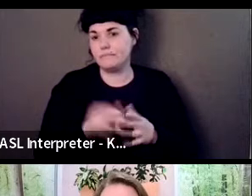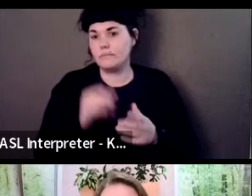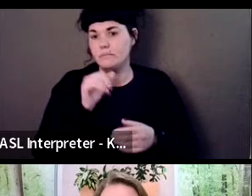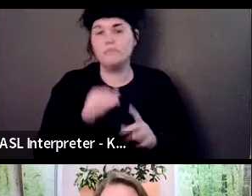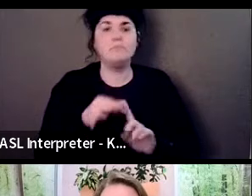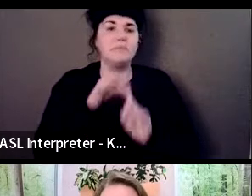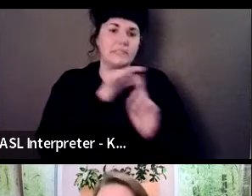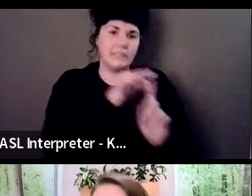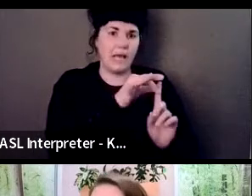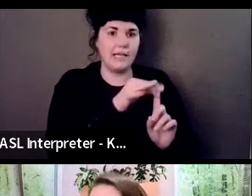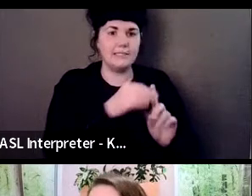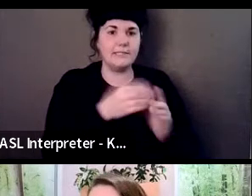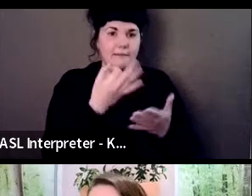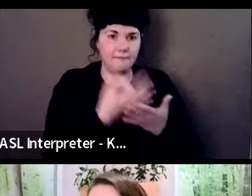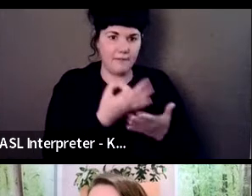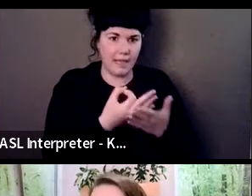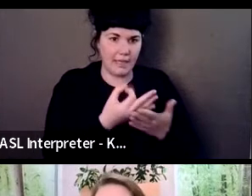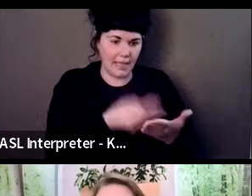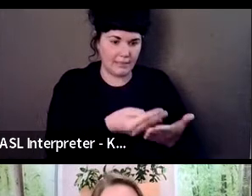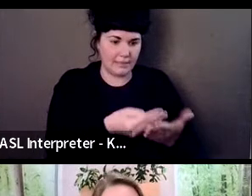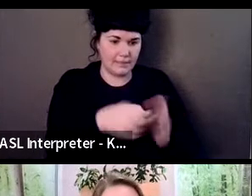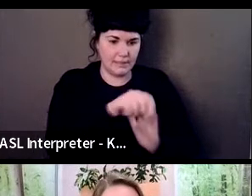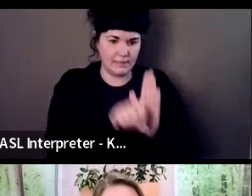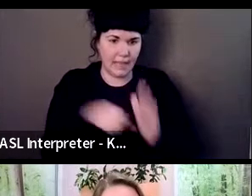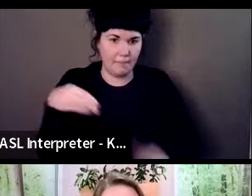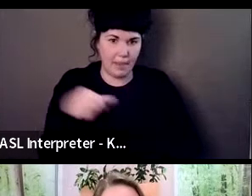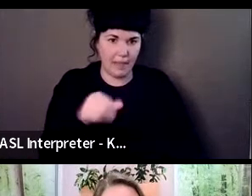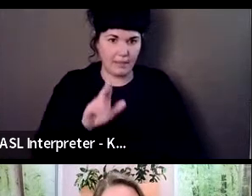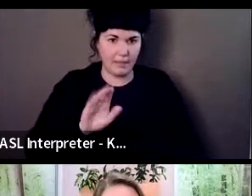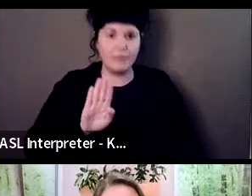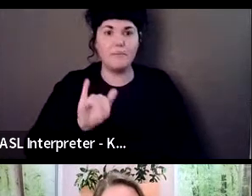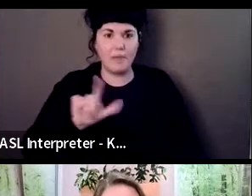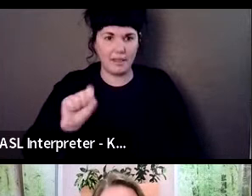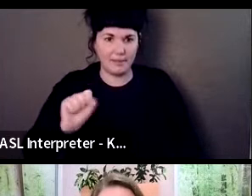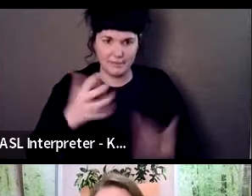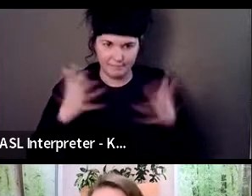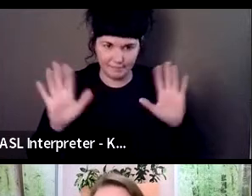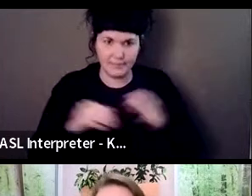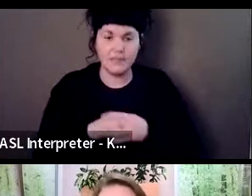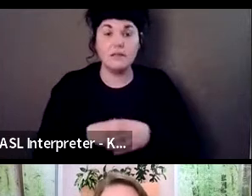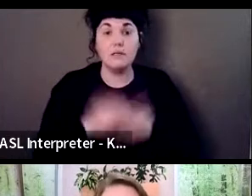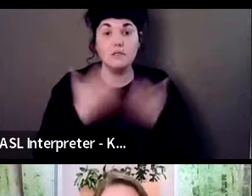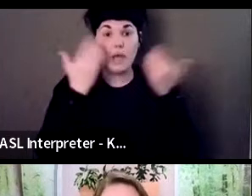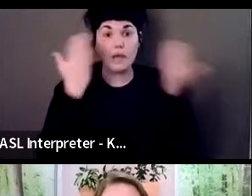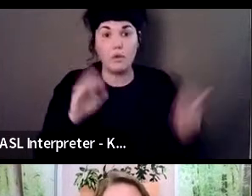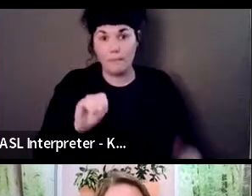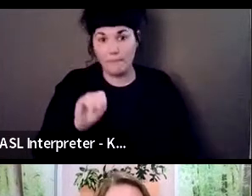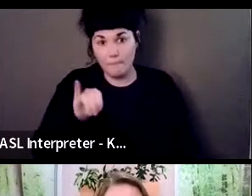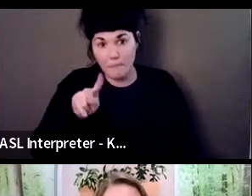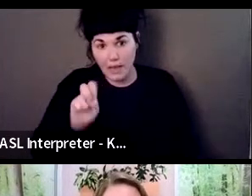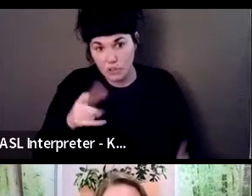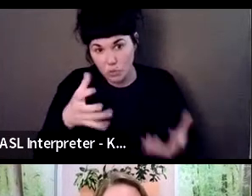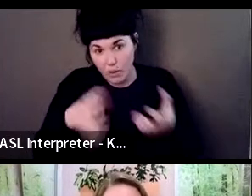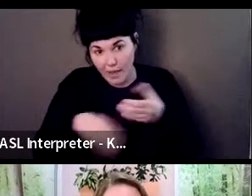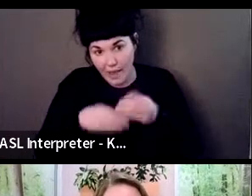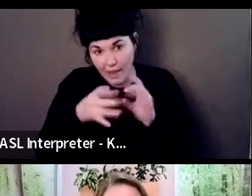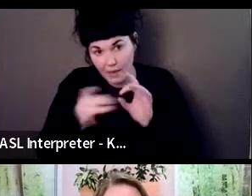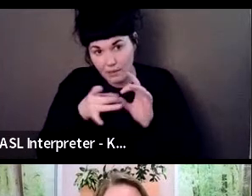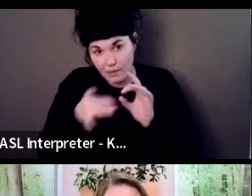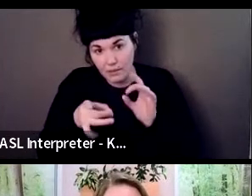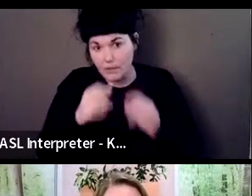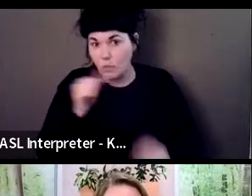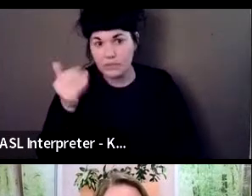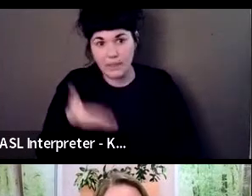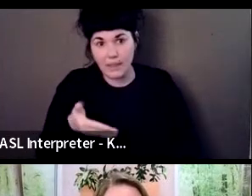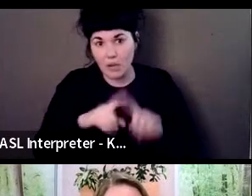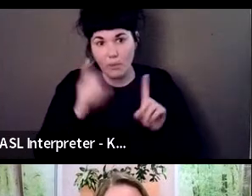finances with the state paying the bills. So I don't know if Mike wants to add anything. Mike was not there, but I know Mike